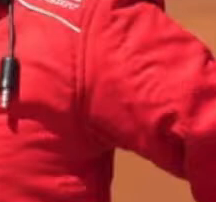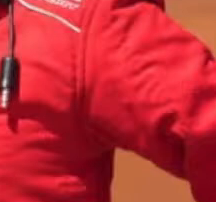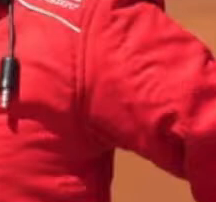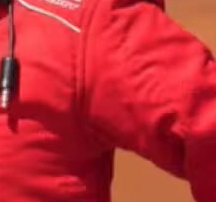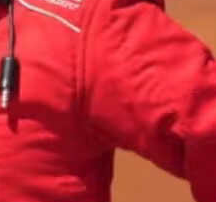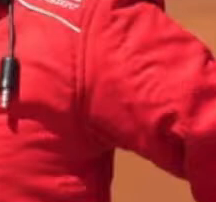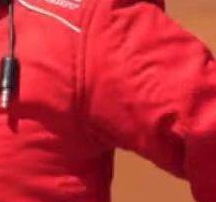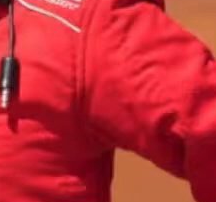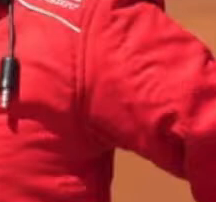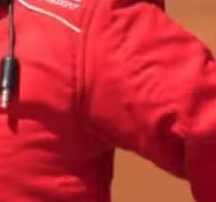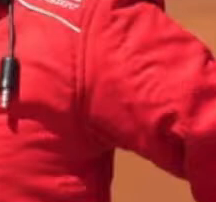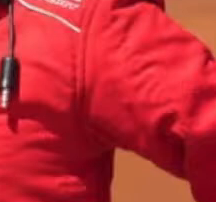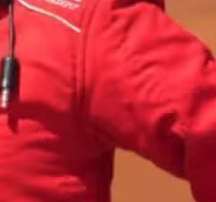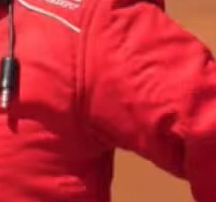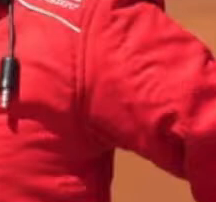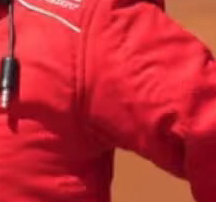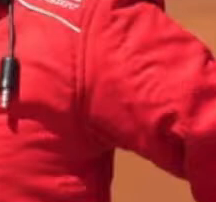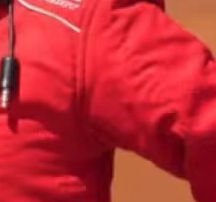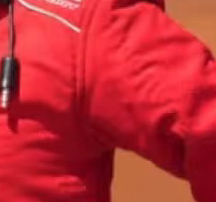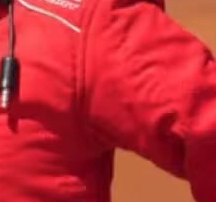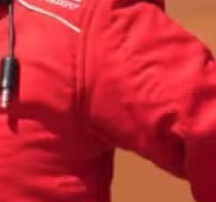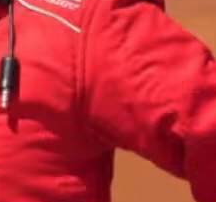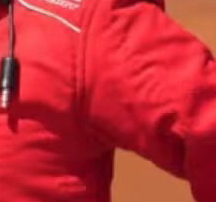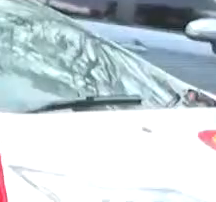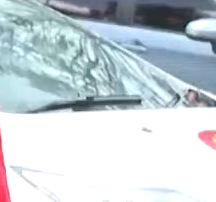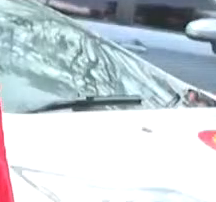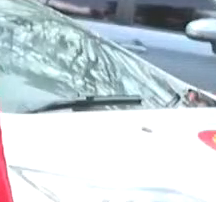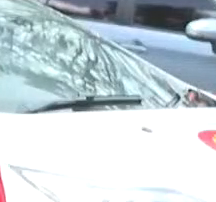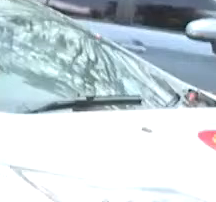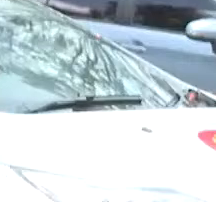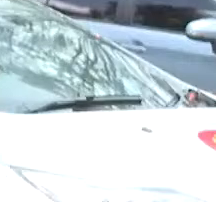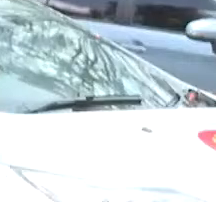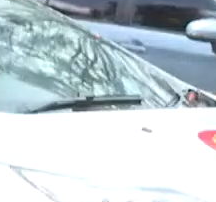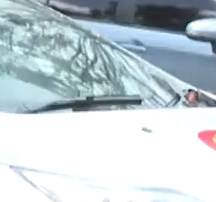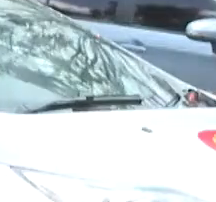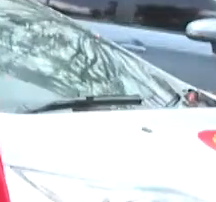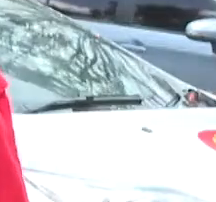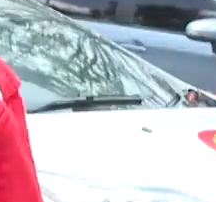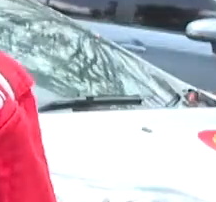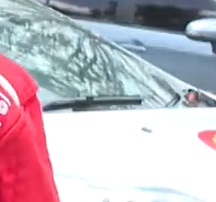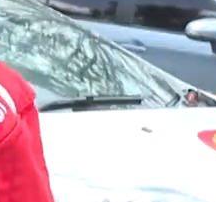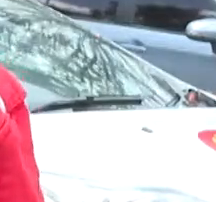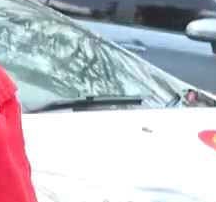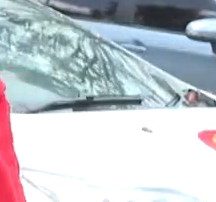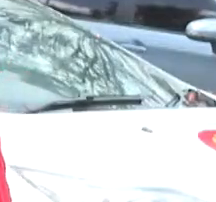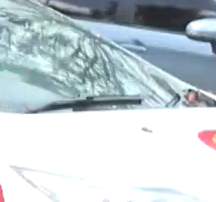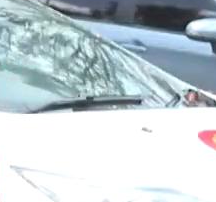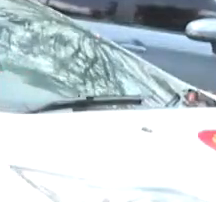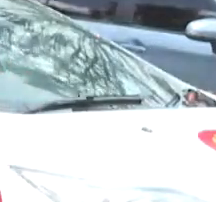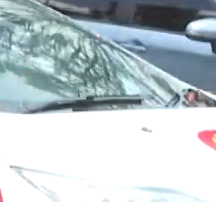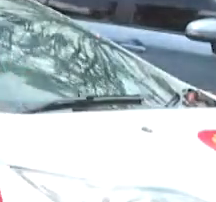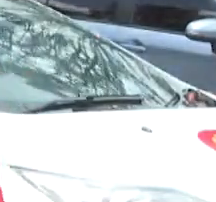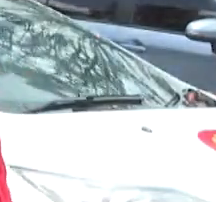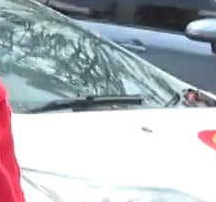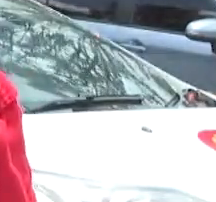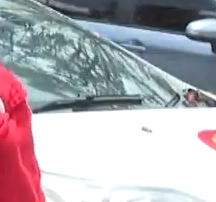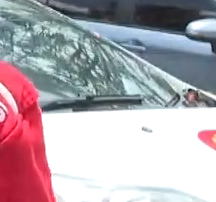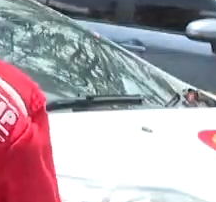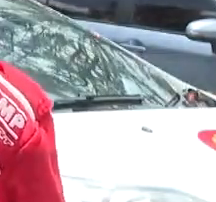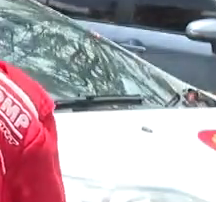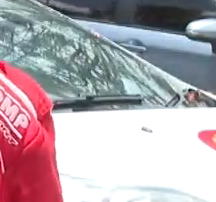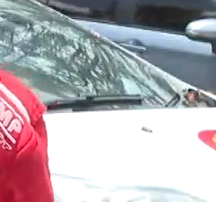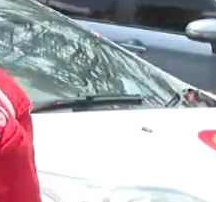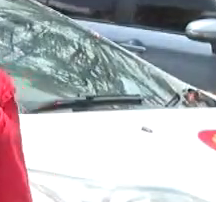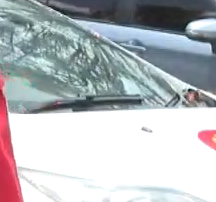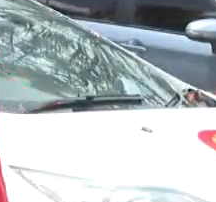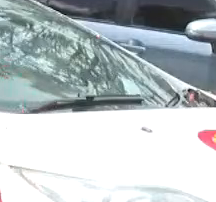female engineers. Do you know women bring a lot of energy to the table? And for me, it's just so fantastic because all of the ladies who are competing in this